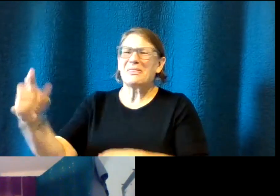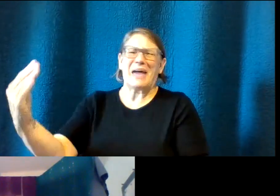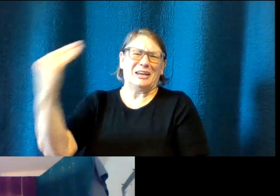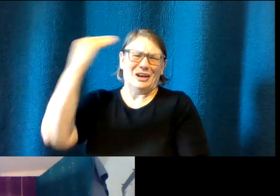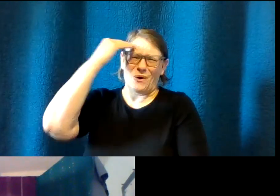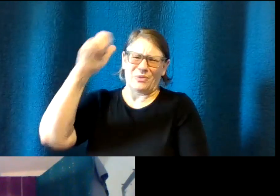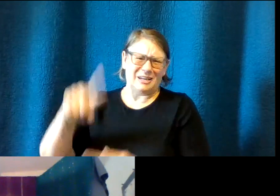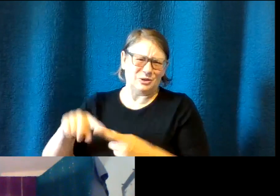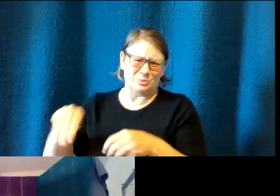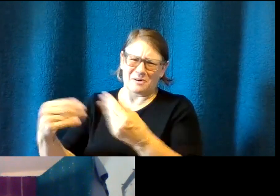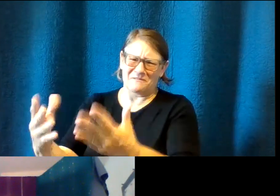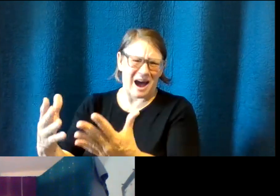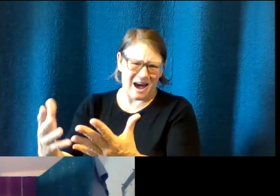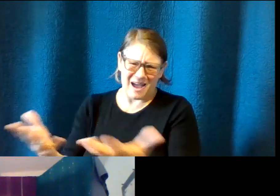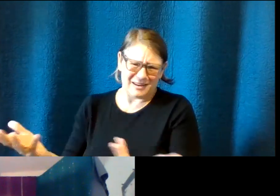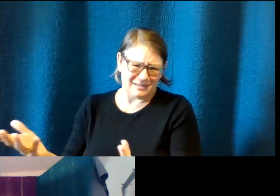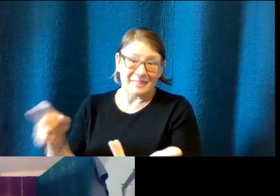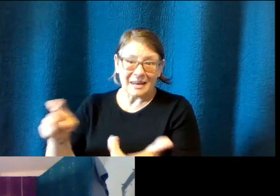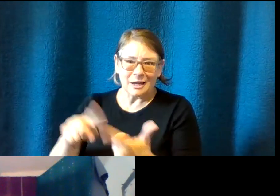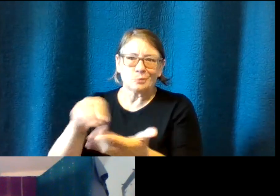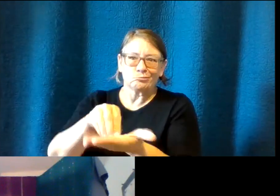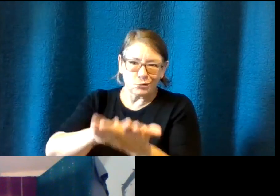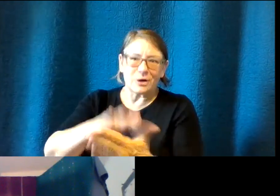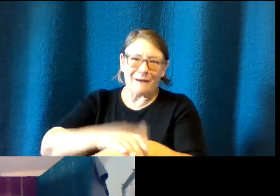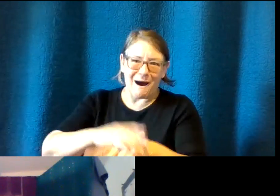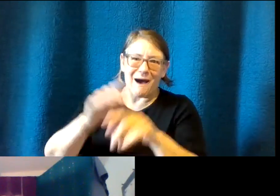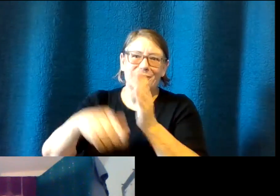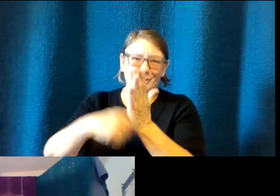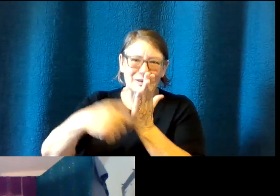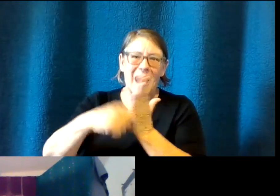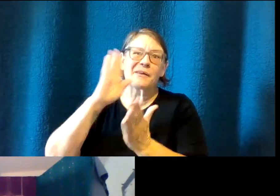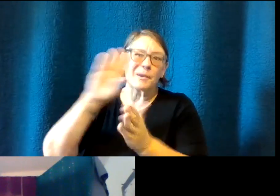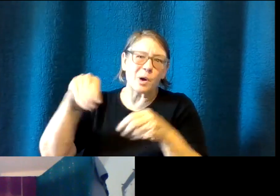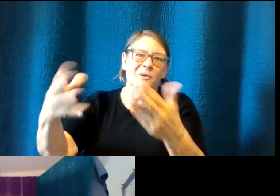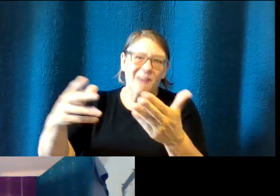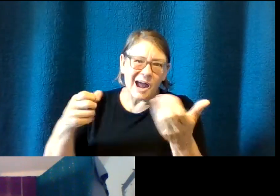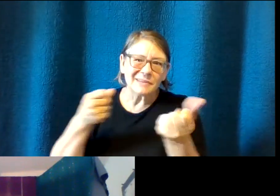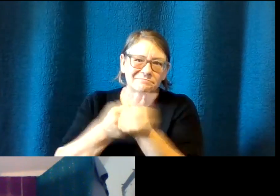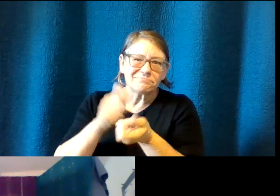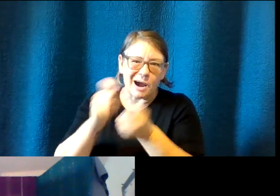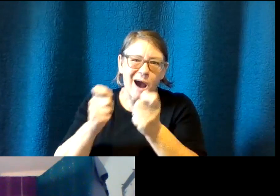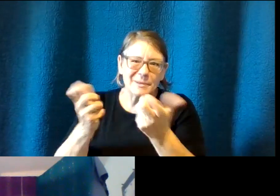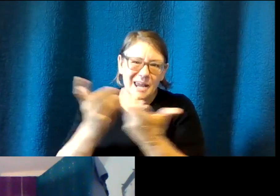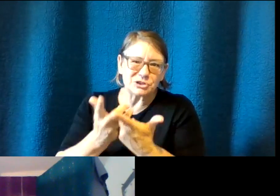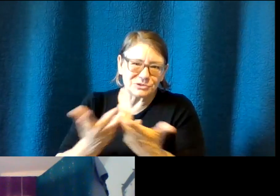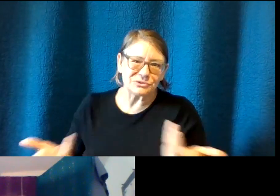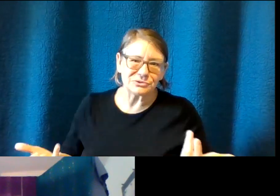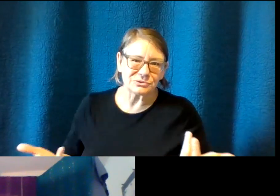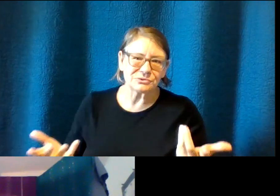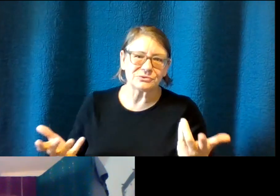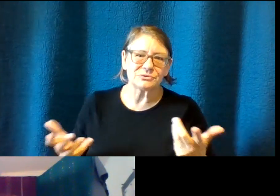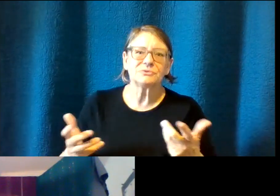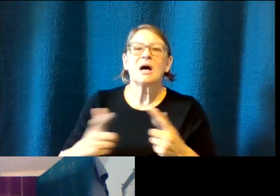to provide, they need to put that on the flyer that they'll provide accommodations. And then they'll, try